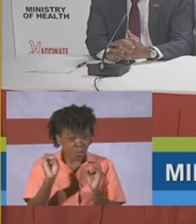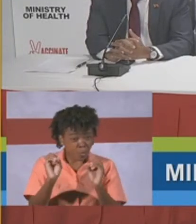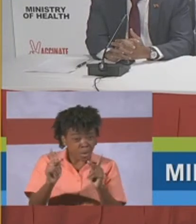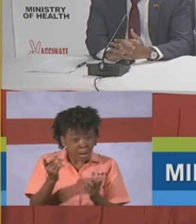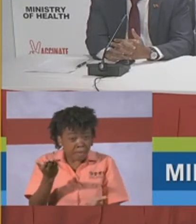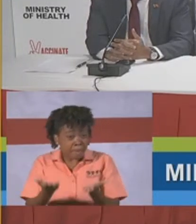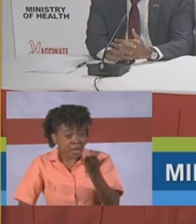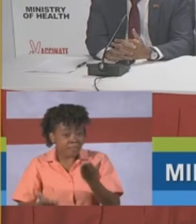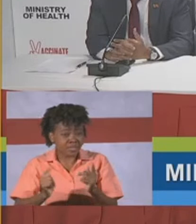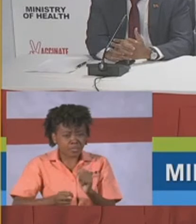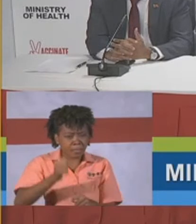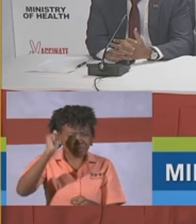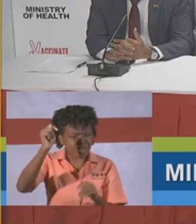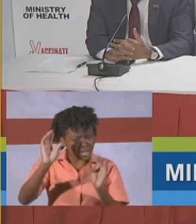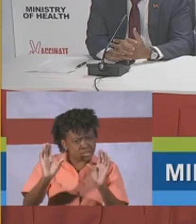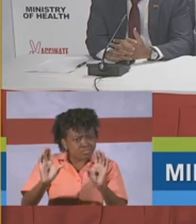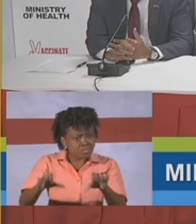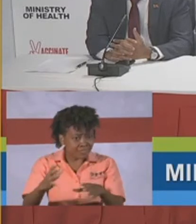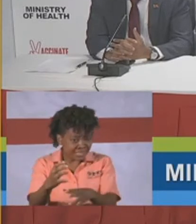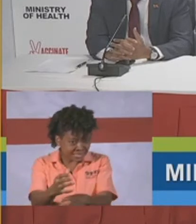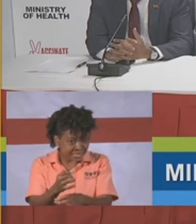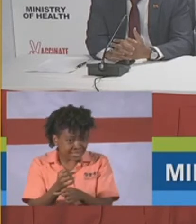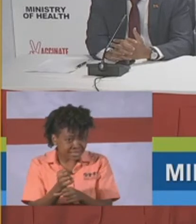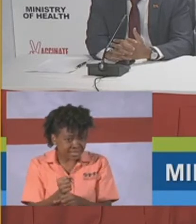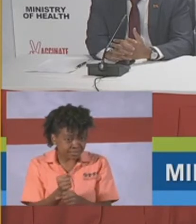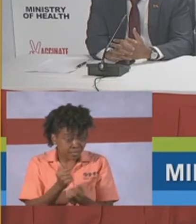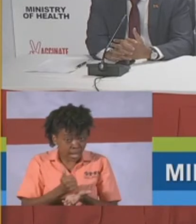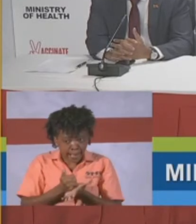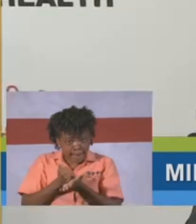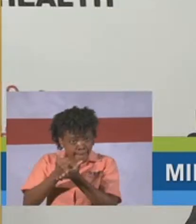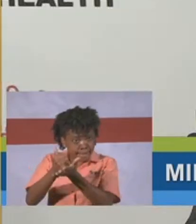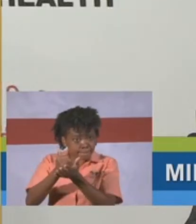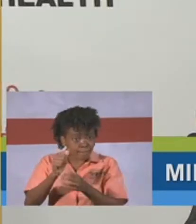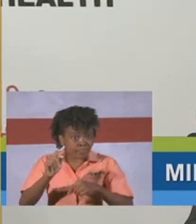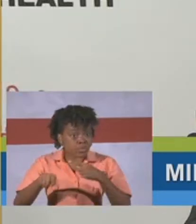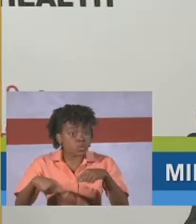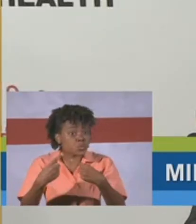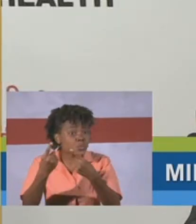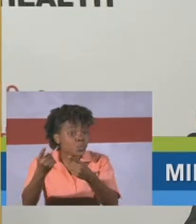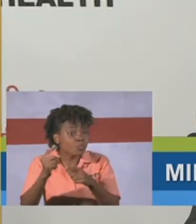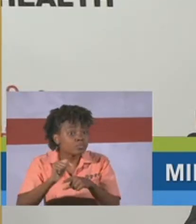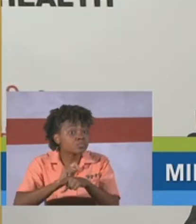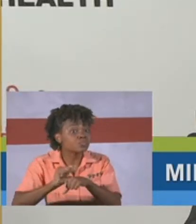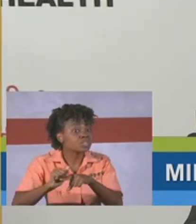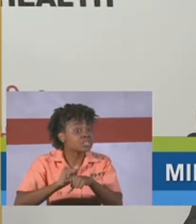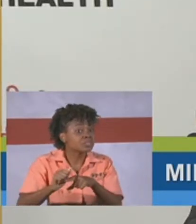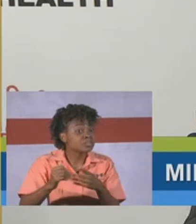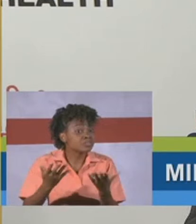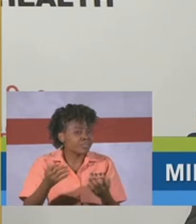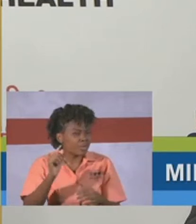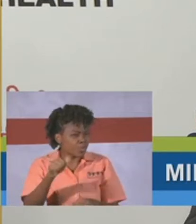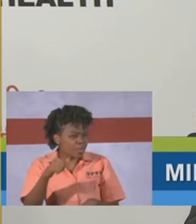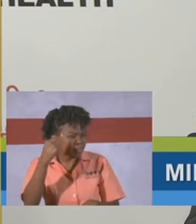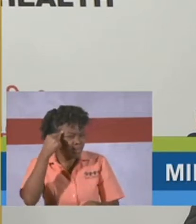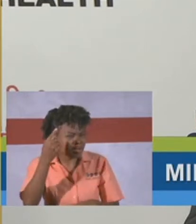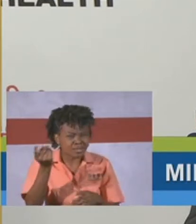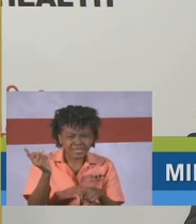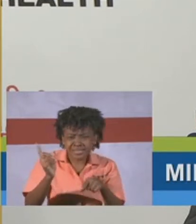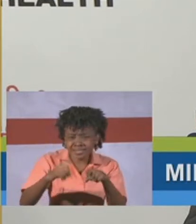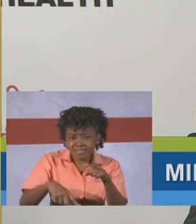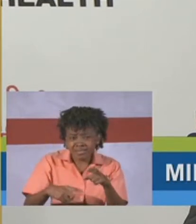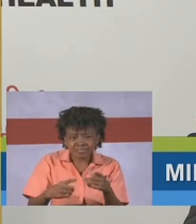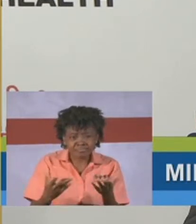the moment to produce our own vaccines? Thank you. So there's always a benefit to